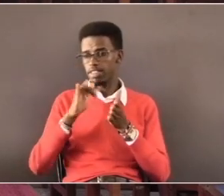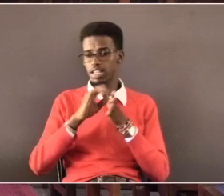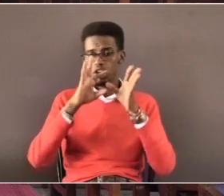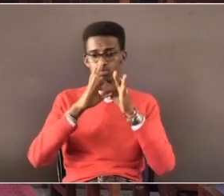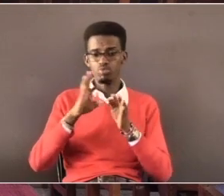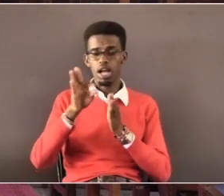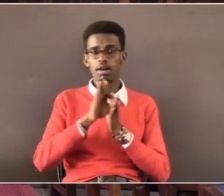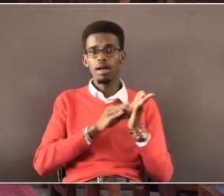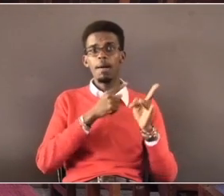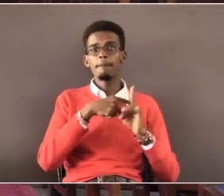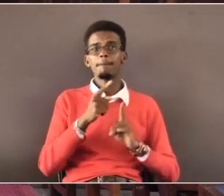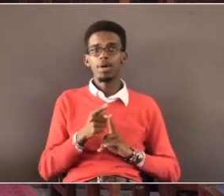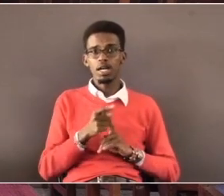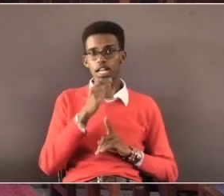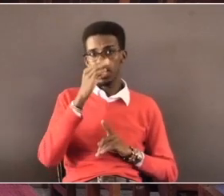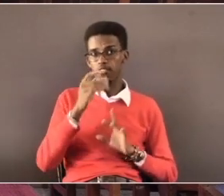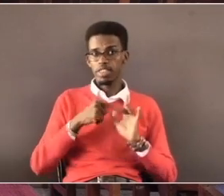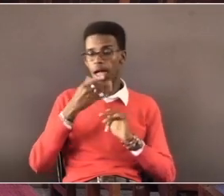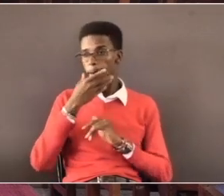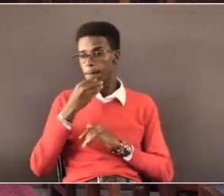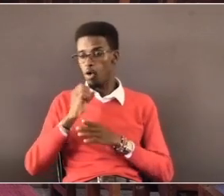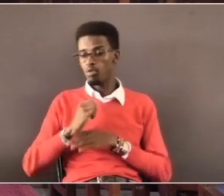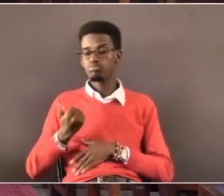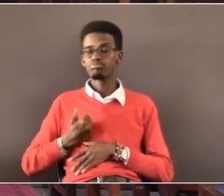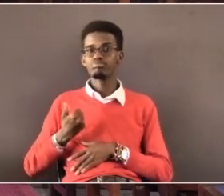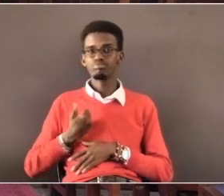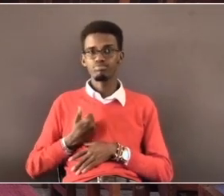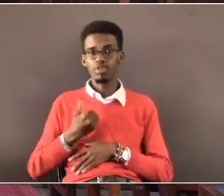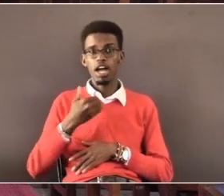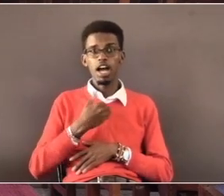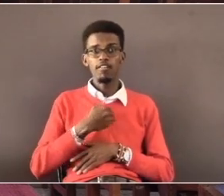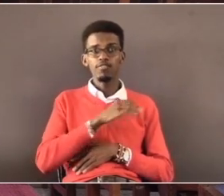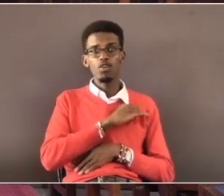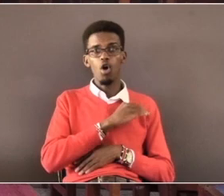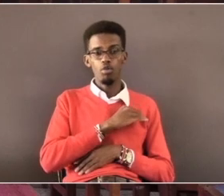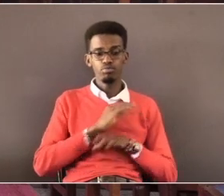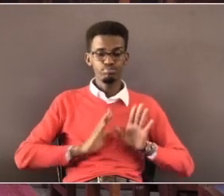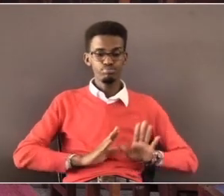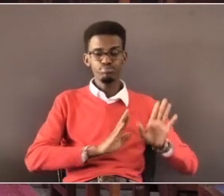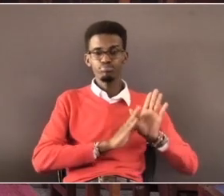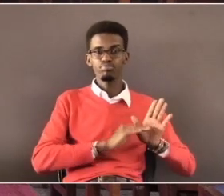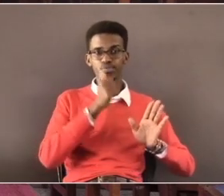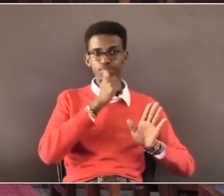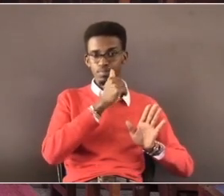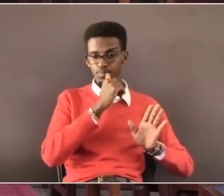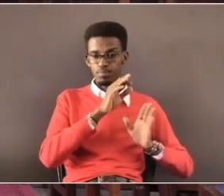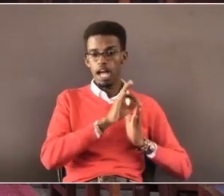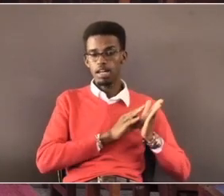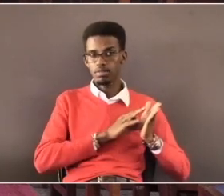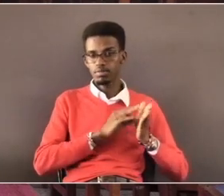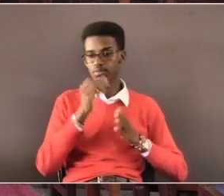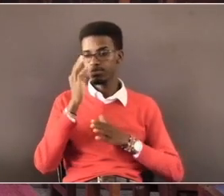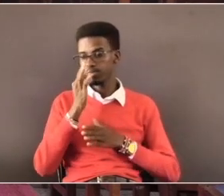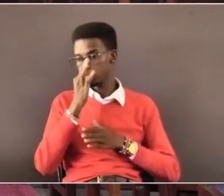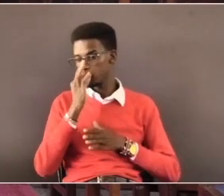account? But whether you're a gent or a lady, have your own separate account. When that is a boundary that